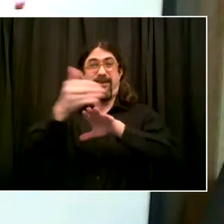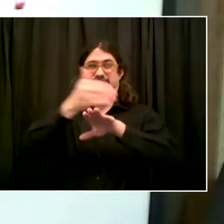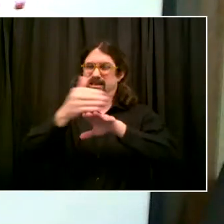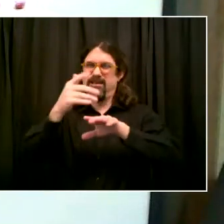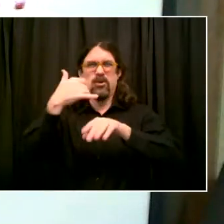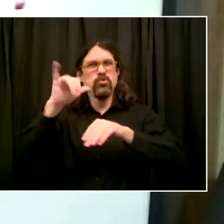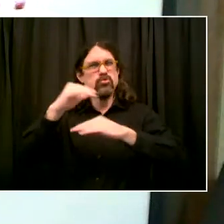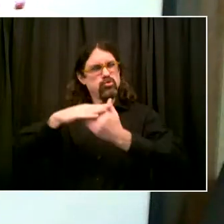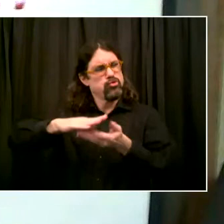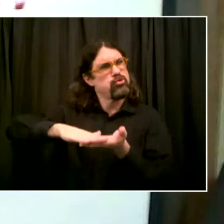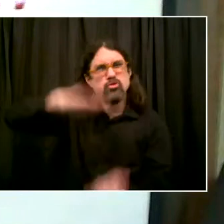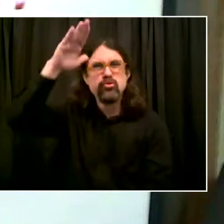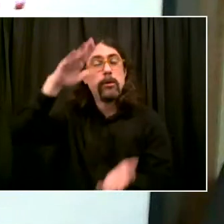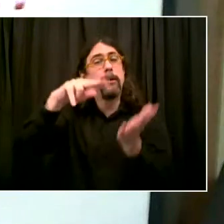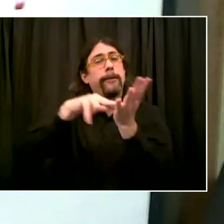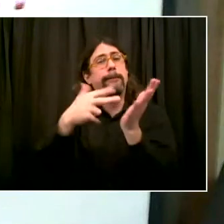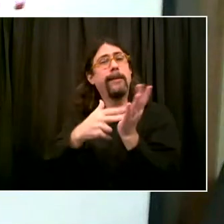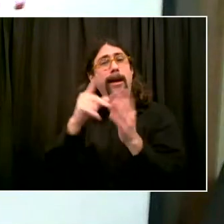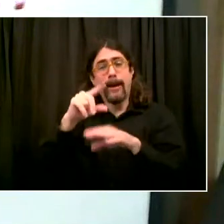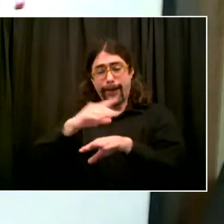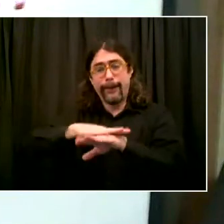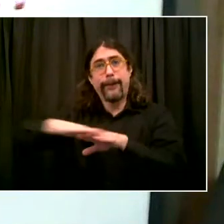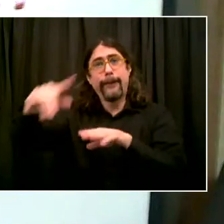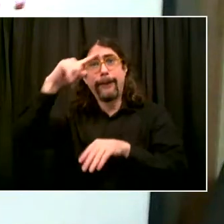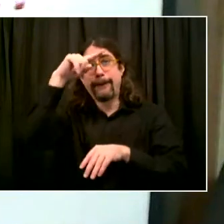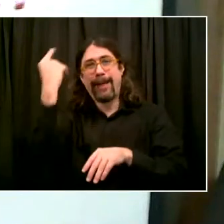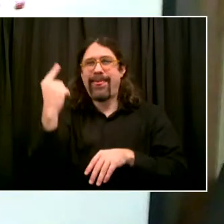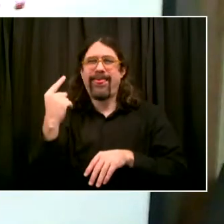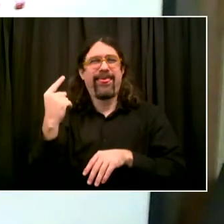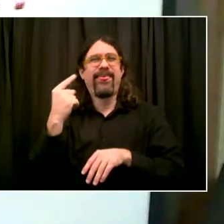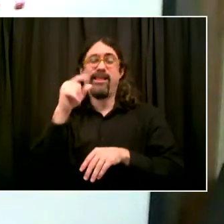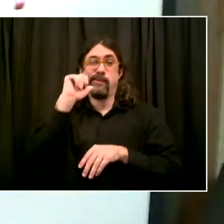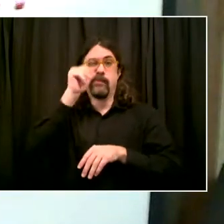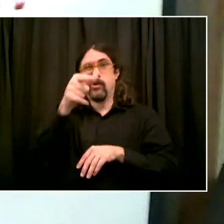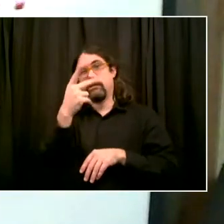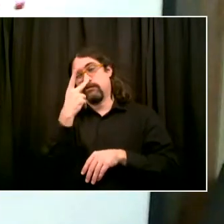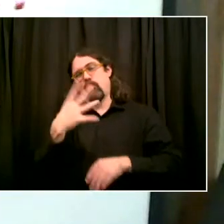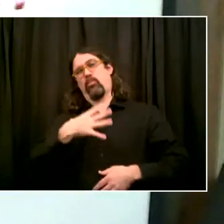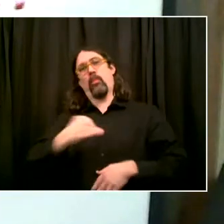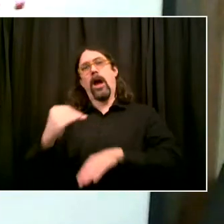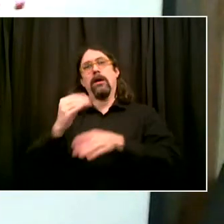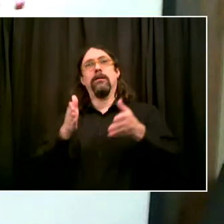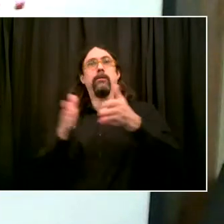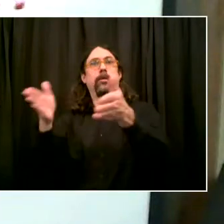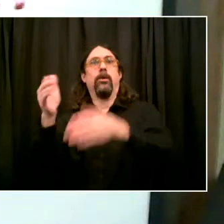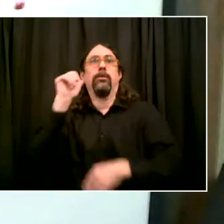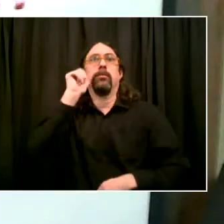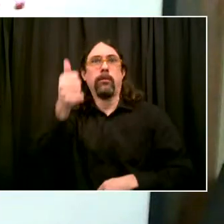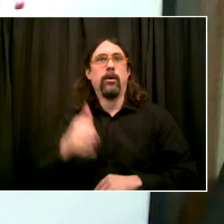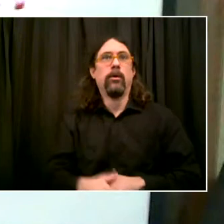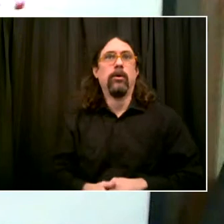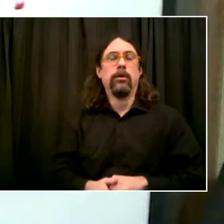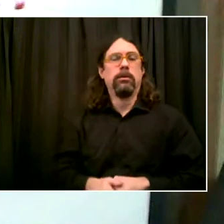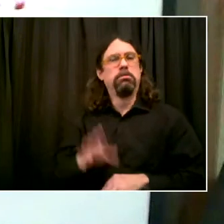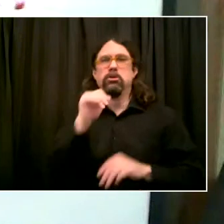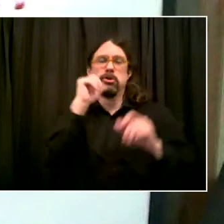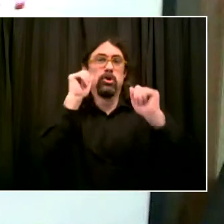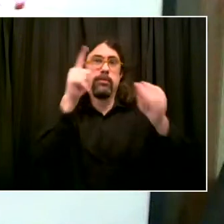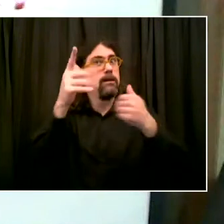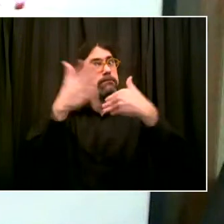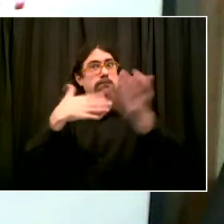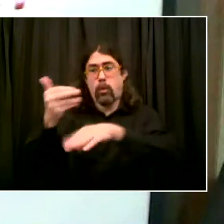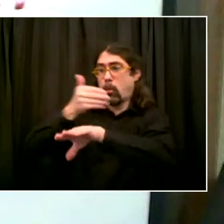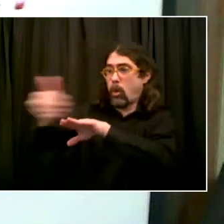and essential workers, if you have to travel, plan for extra time. We want to make sure that the ambulances and police and fire